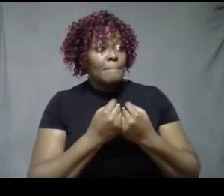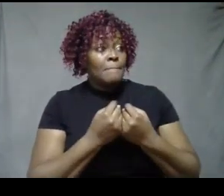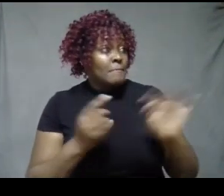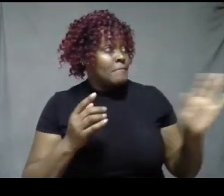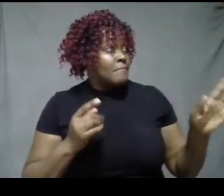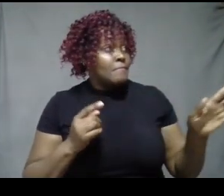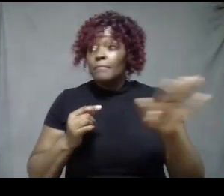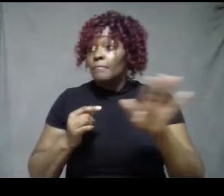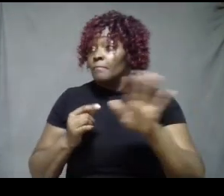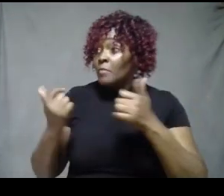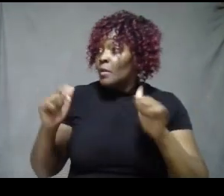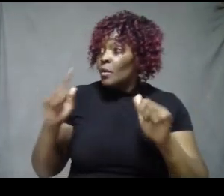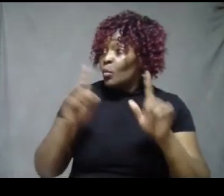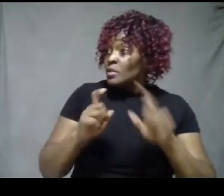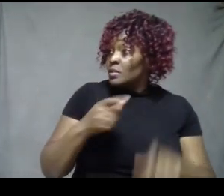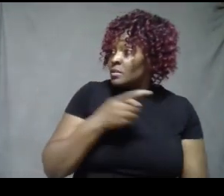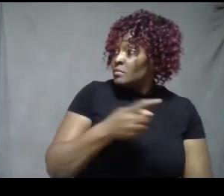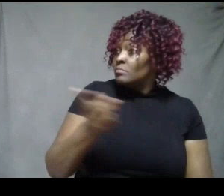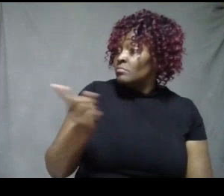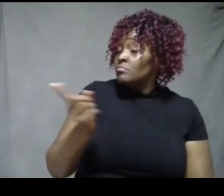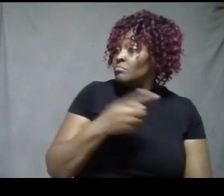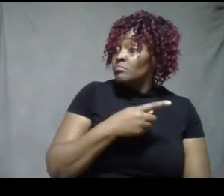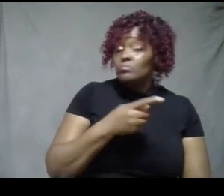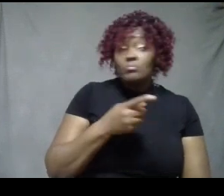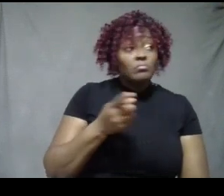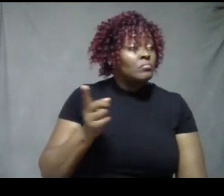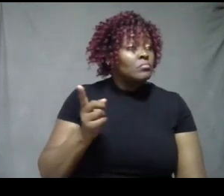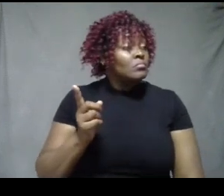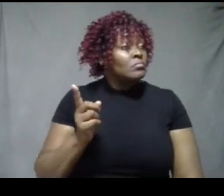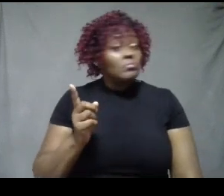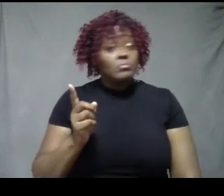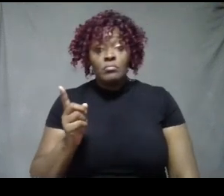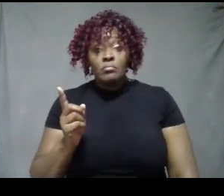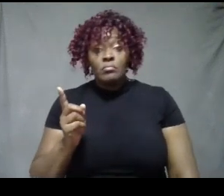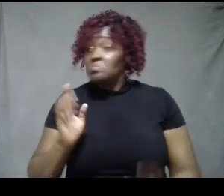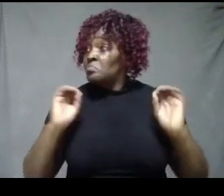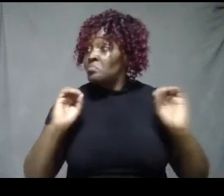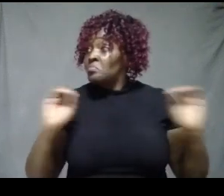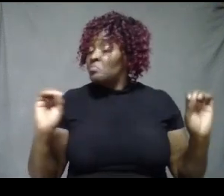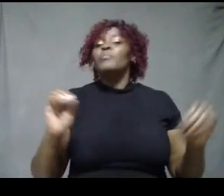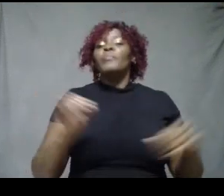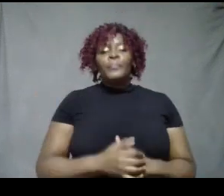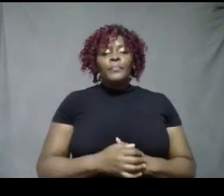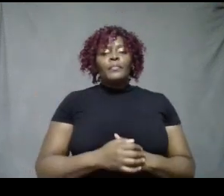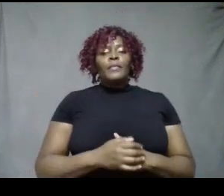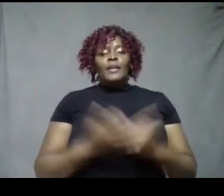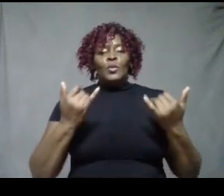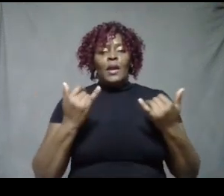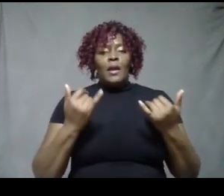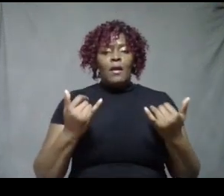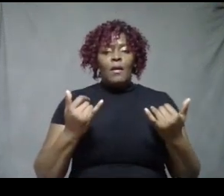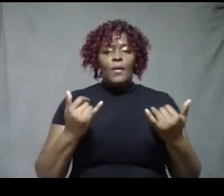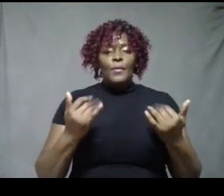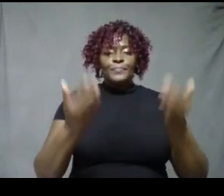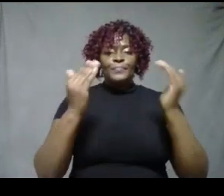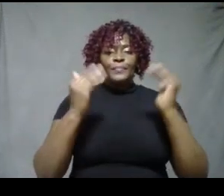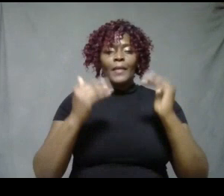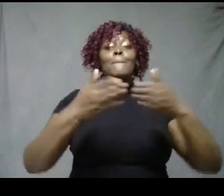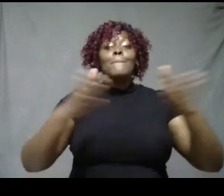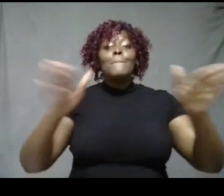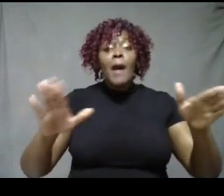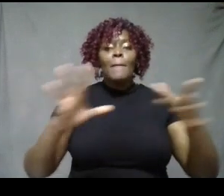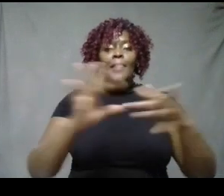any questions or comments from or for our legal team? All right, seeing none, I'd like now to proceed to public comments on this